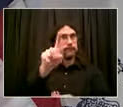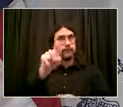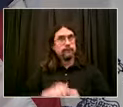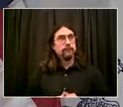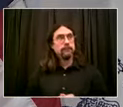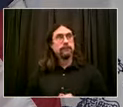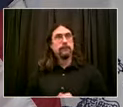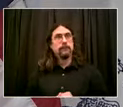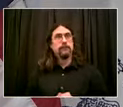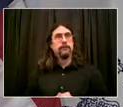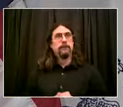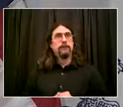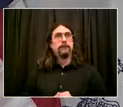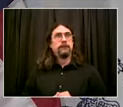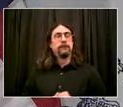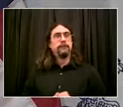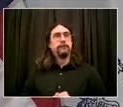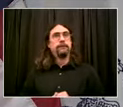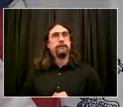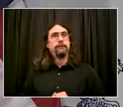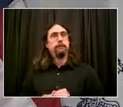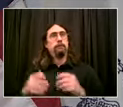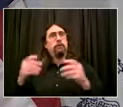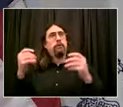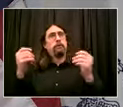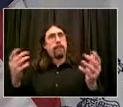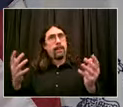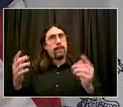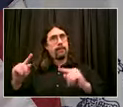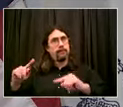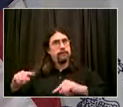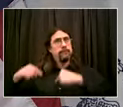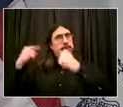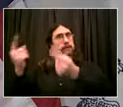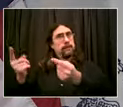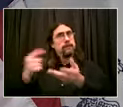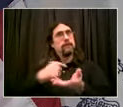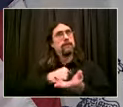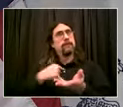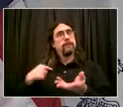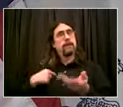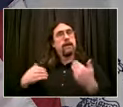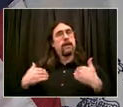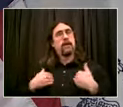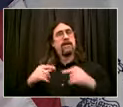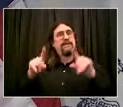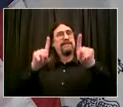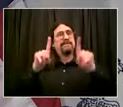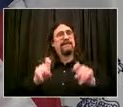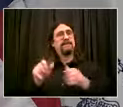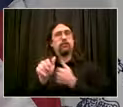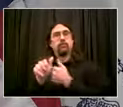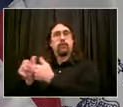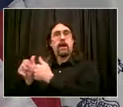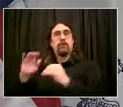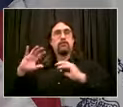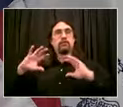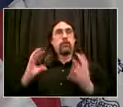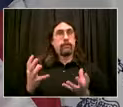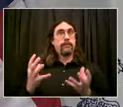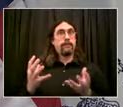about 5,000 members, has been leading the way, and absolutely outstanding. All the lessons they learned, all the good work they did in